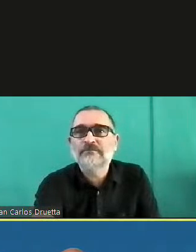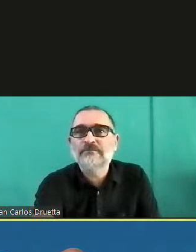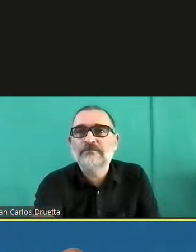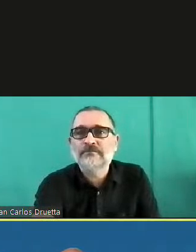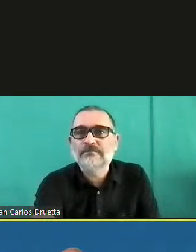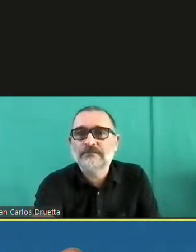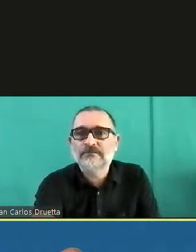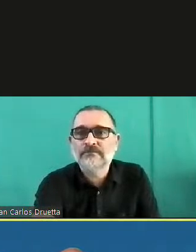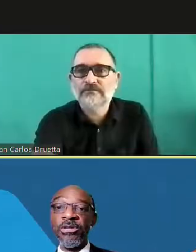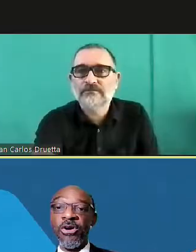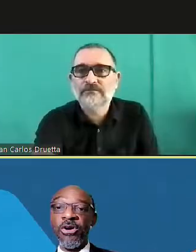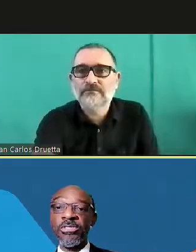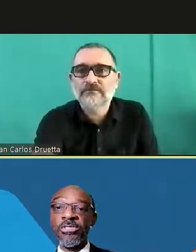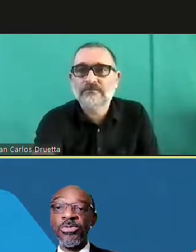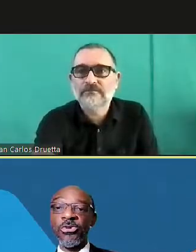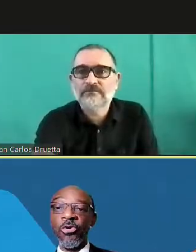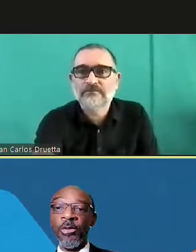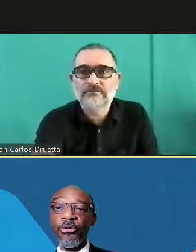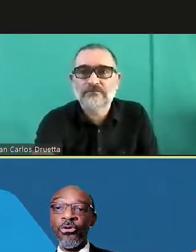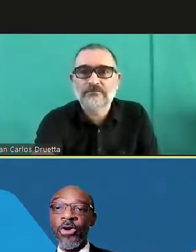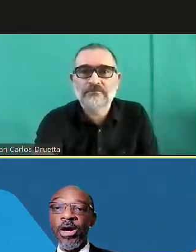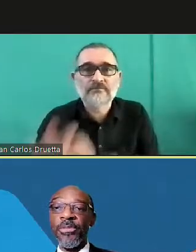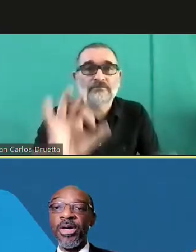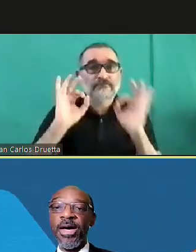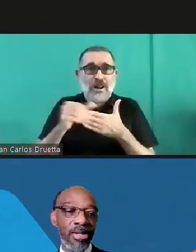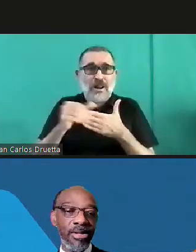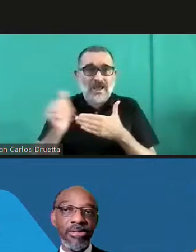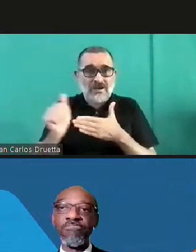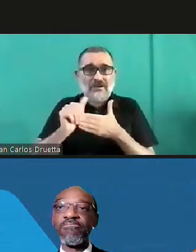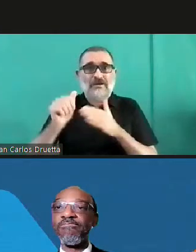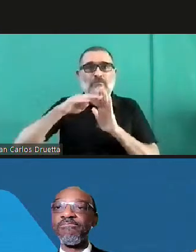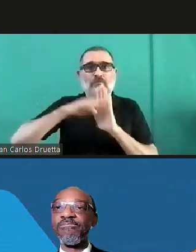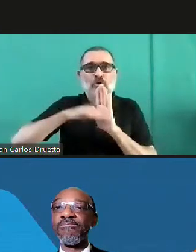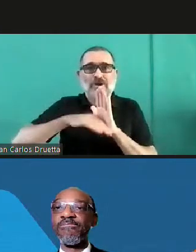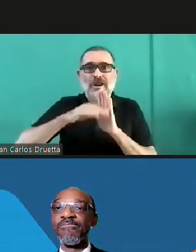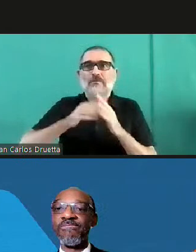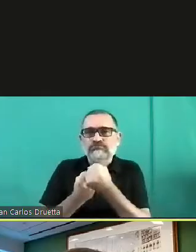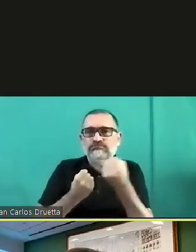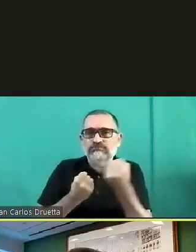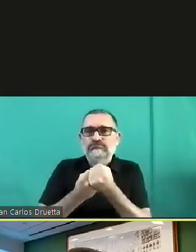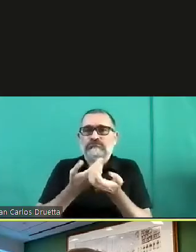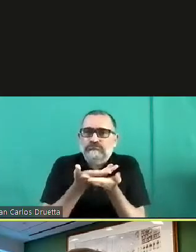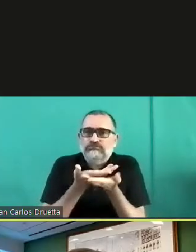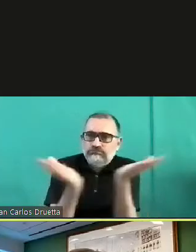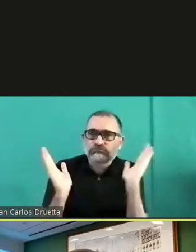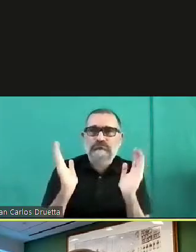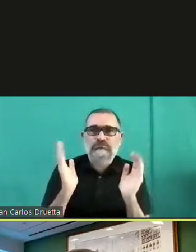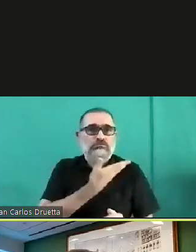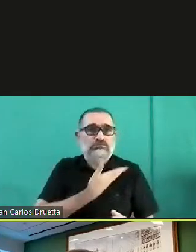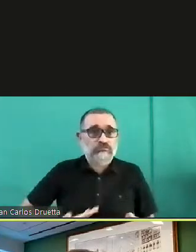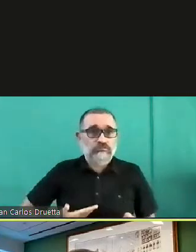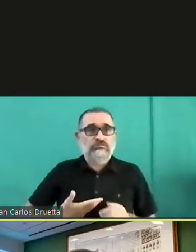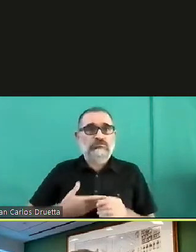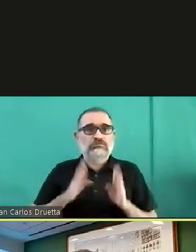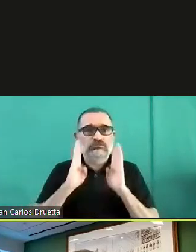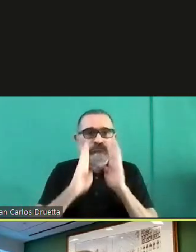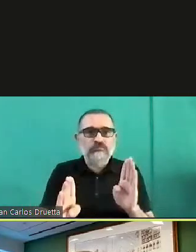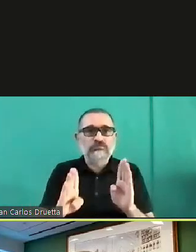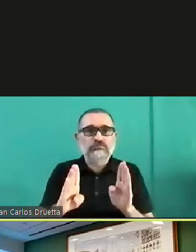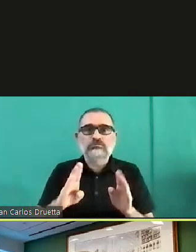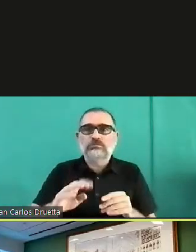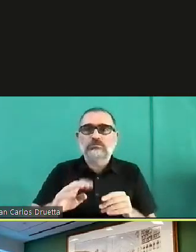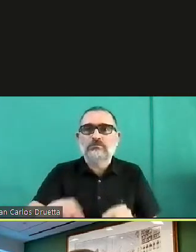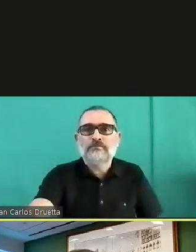project funded to the tune of almost $1 billion, which is a global program. Much, Dr. Henningsen with PAHO, to participate in